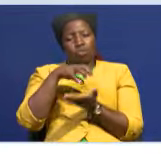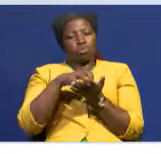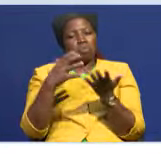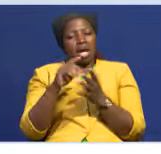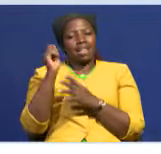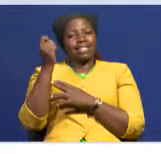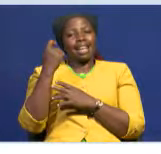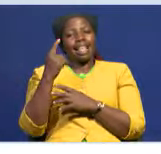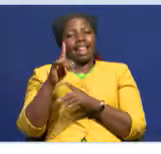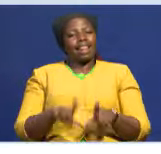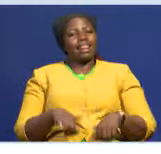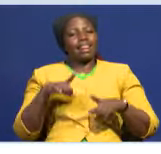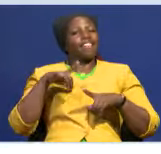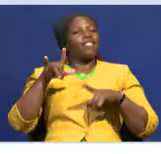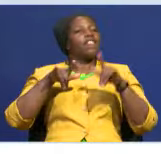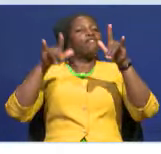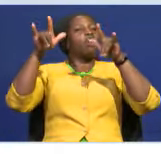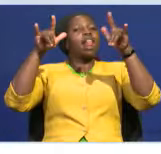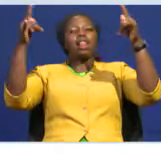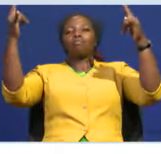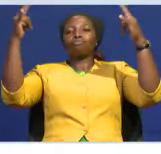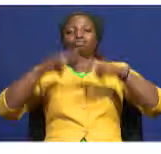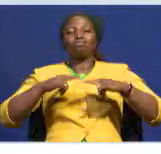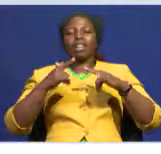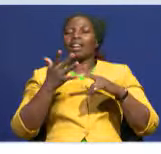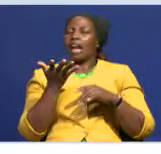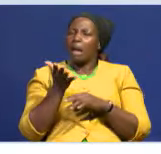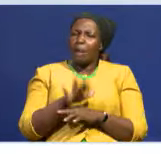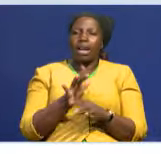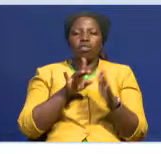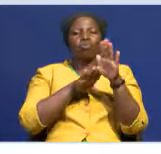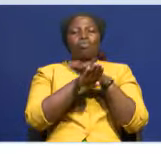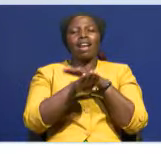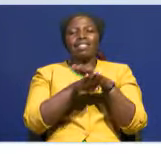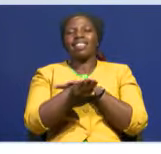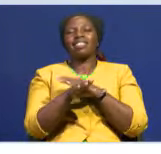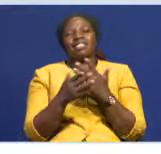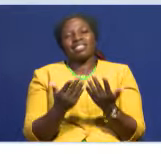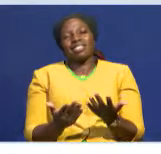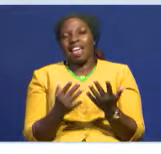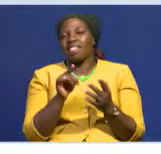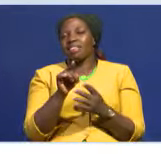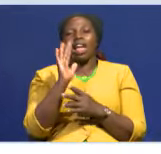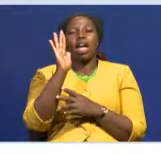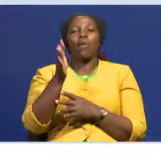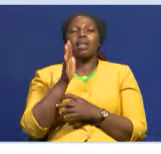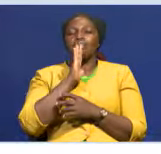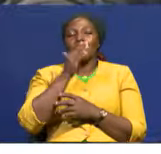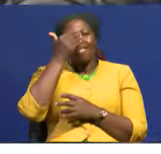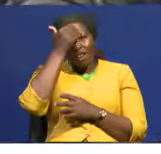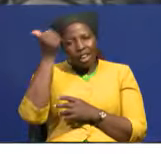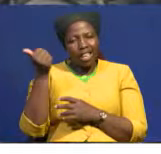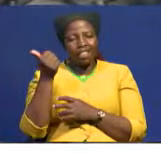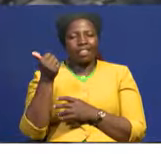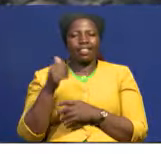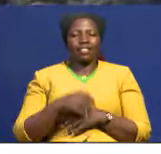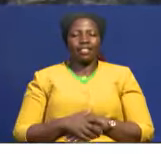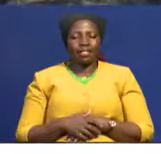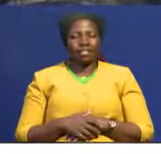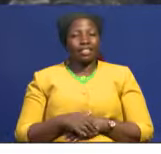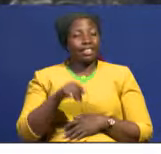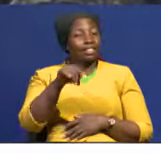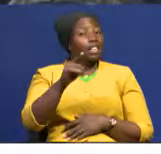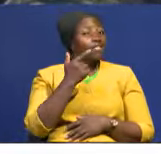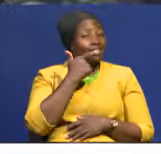living abroad have to travel back here to access transport. Hiyo sasa tutazika katika kaburi la sahau. Owalo said